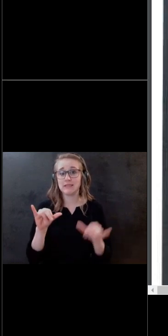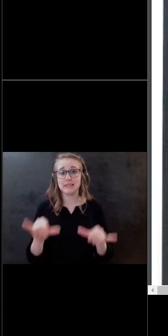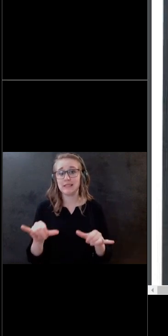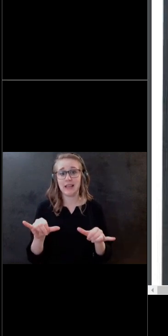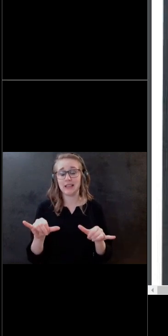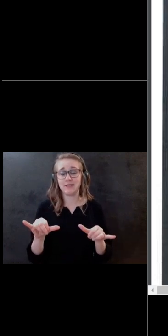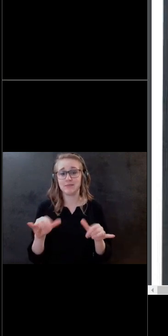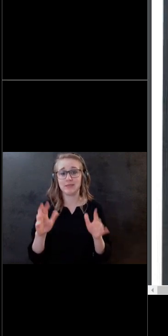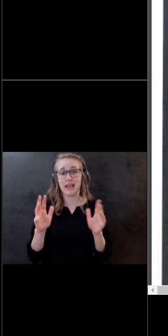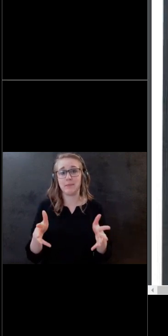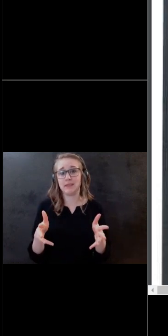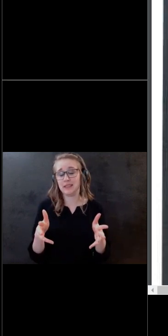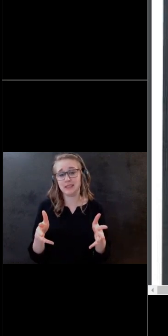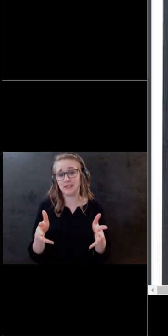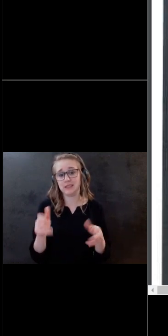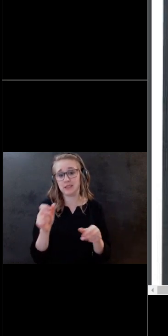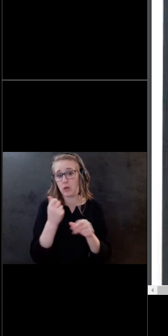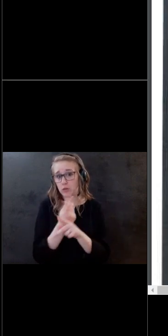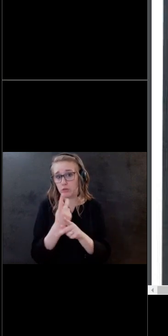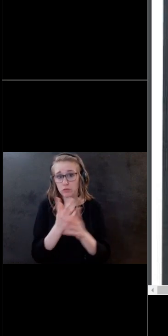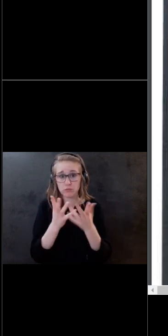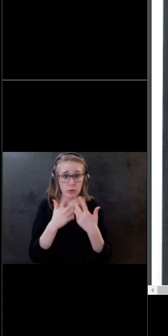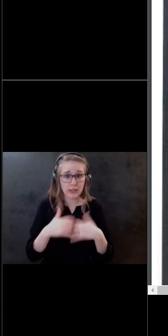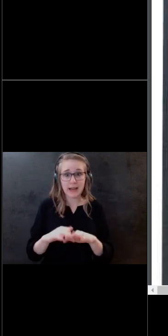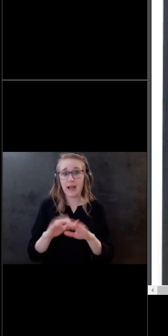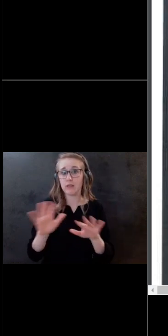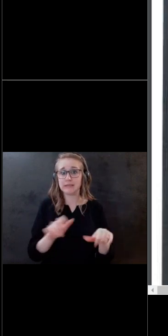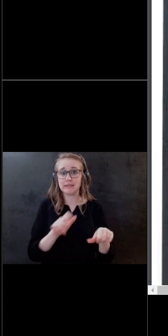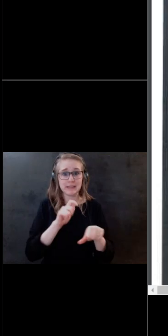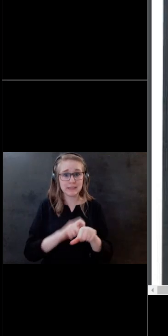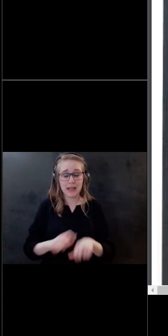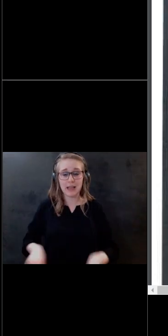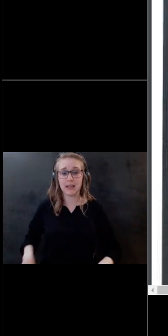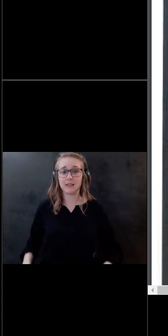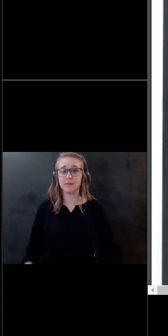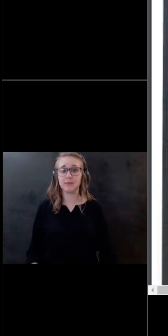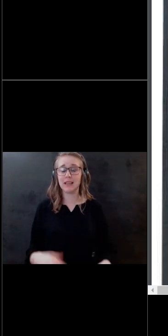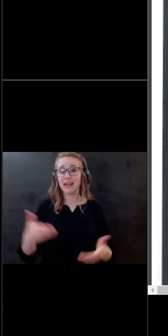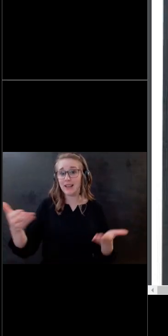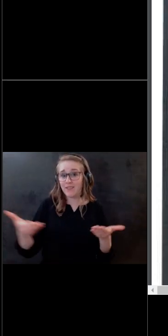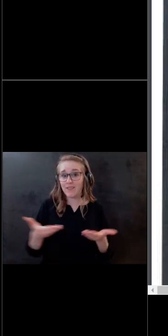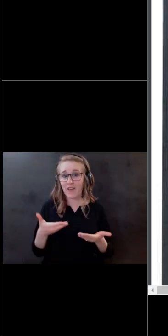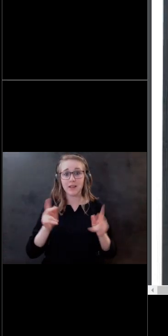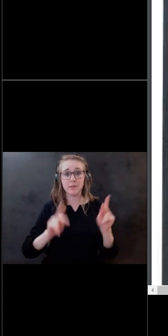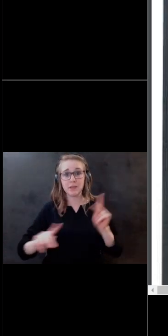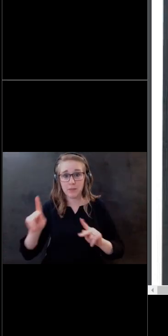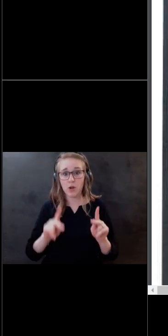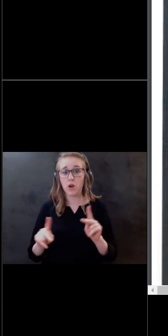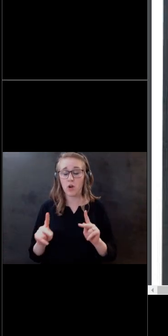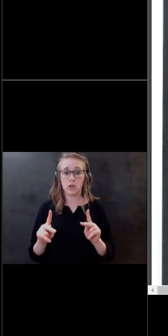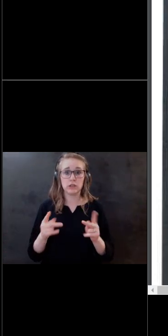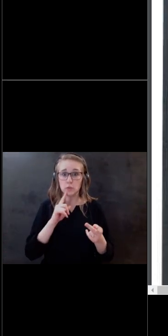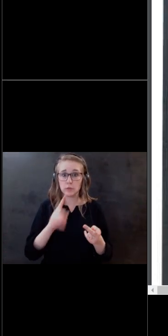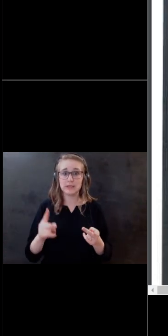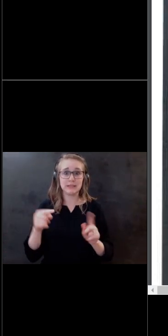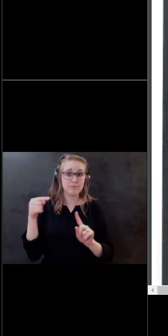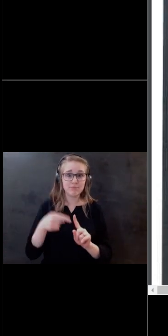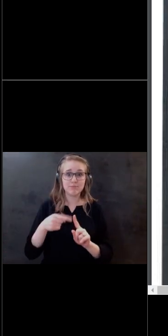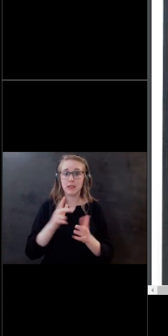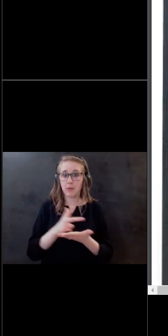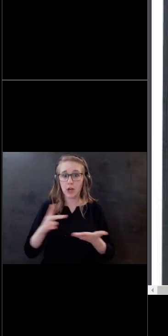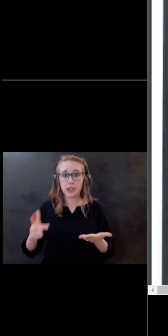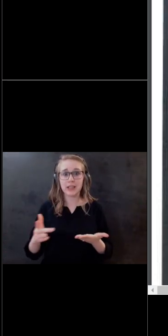know, work this out, take our time, you know, invite the public, you know, get this parking, take a step